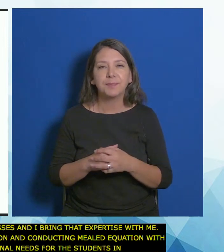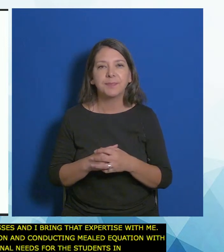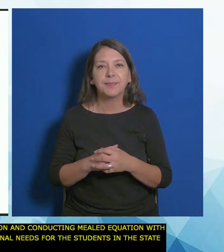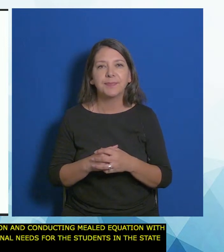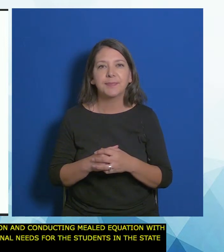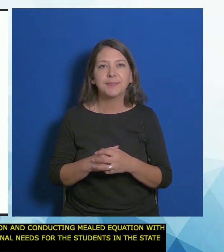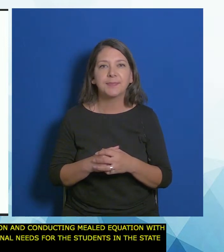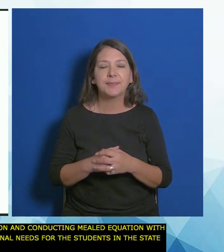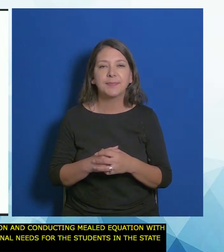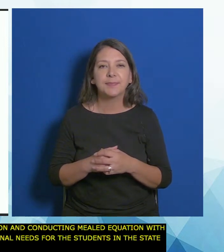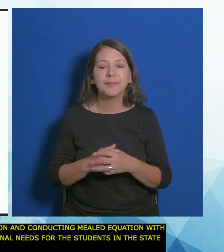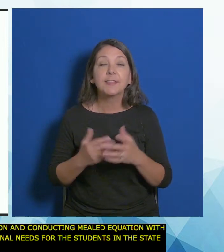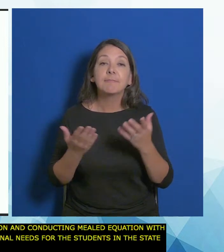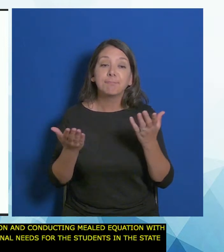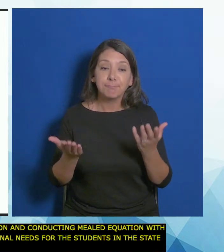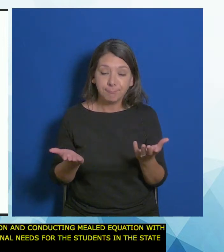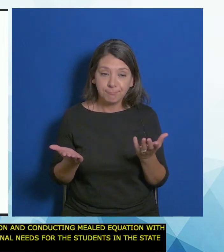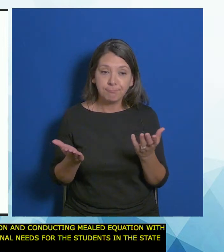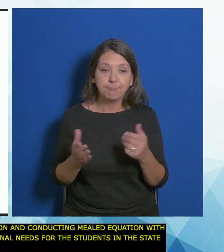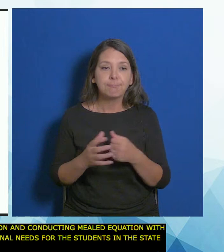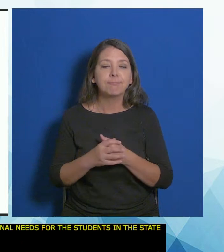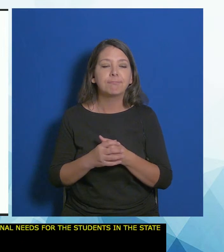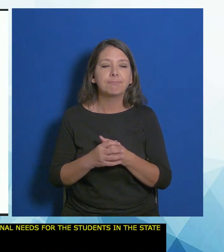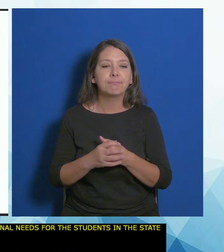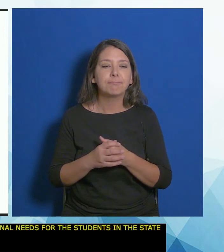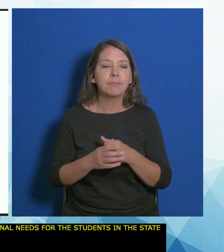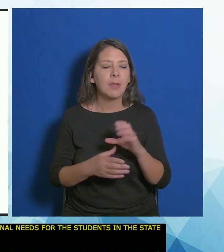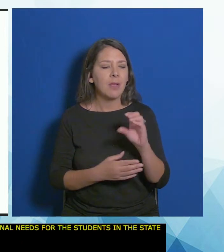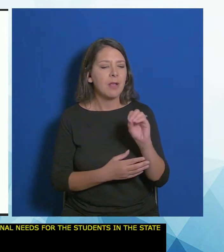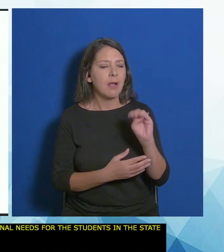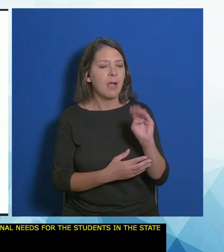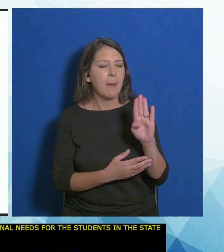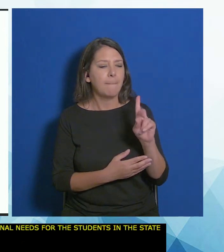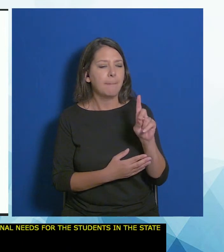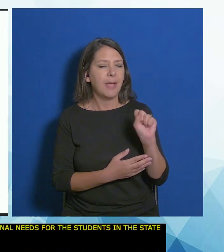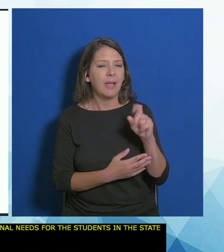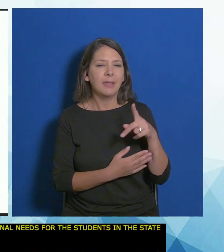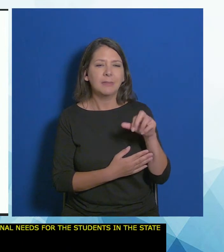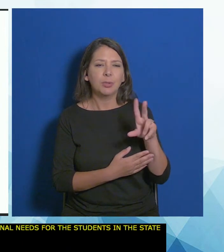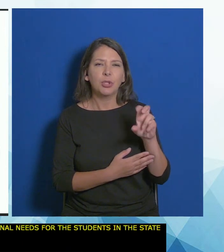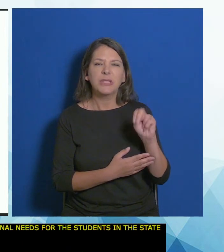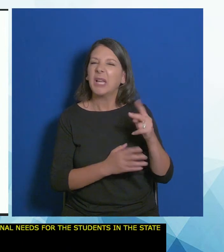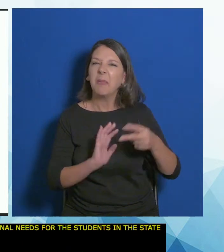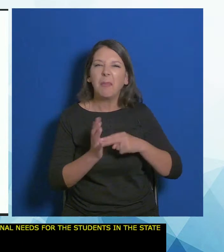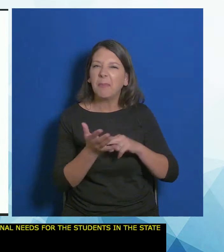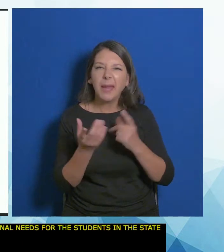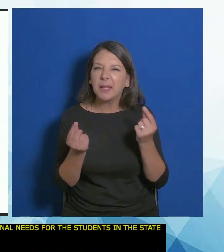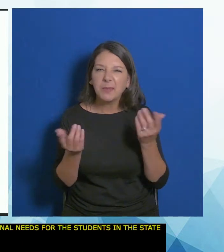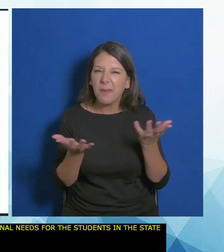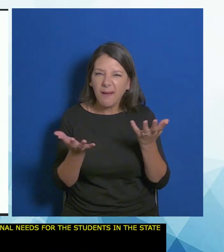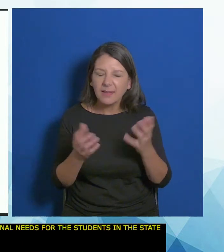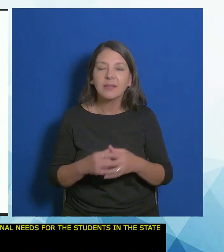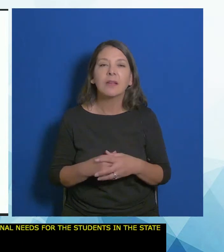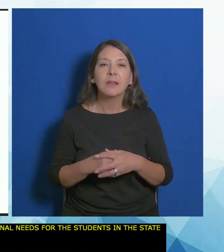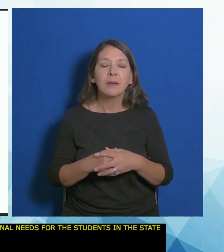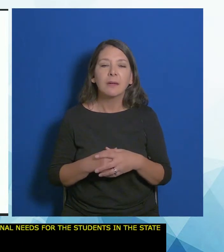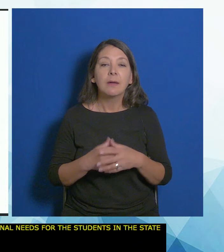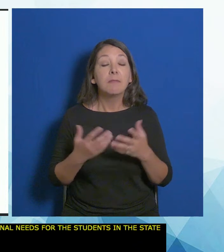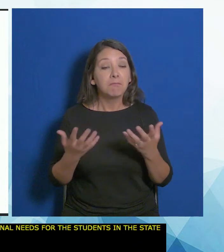So, what is an ombudsperson? So there are a number of things